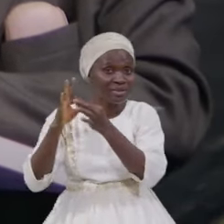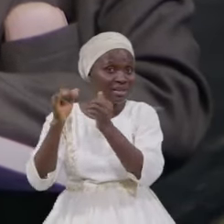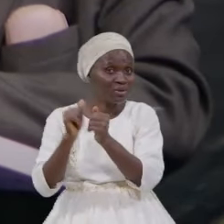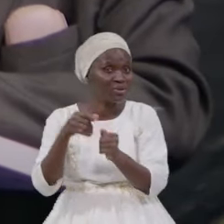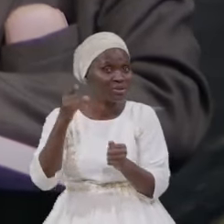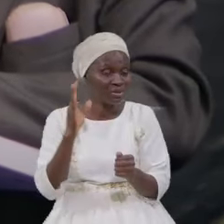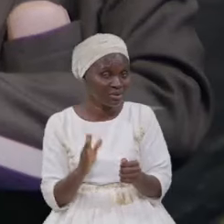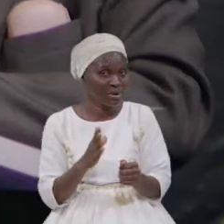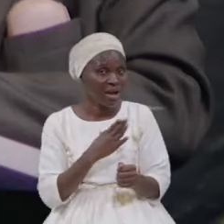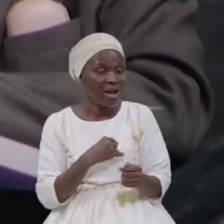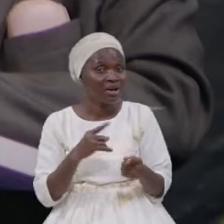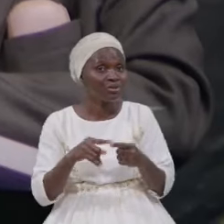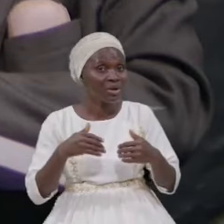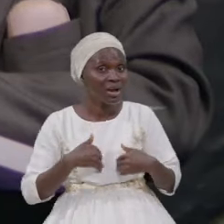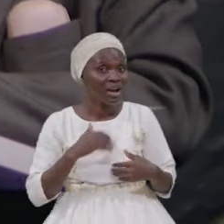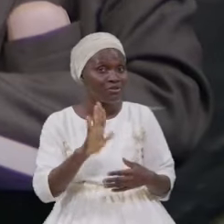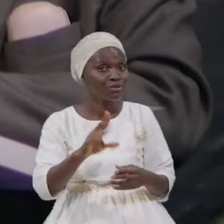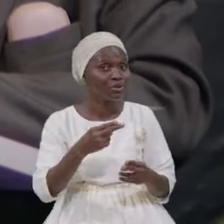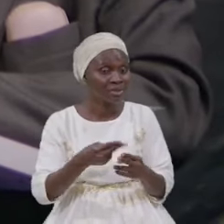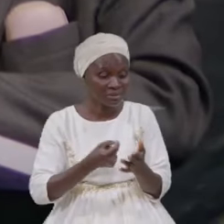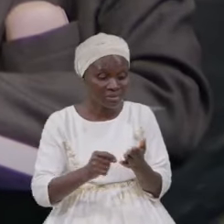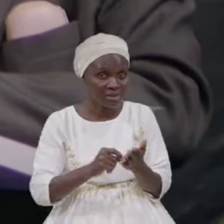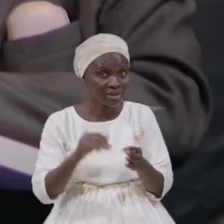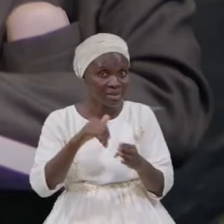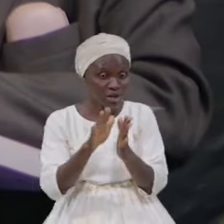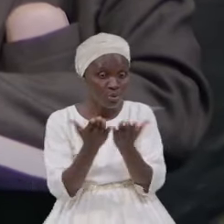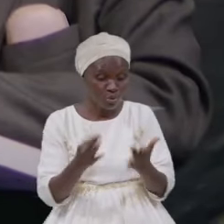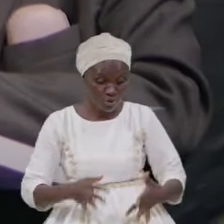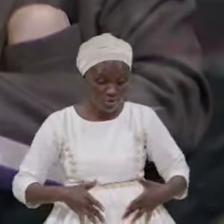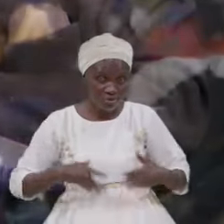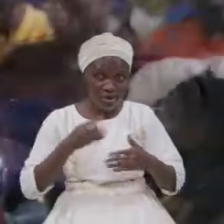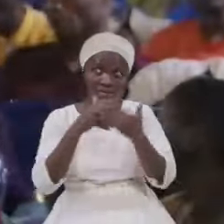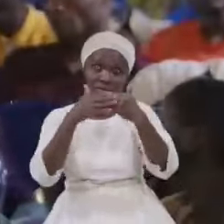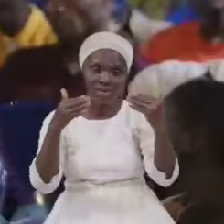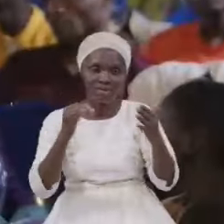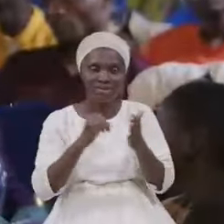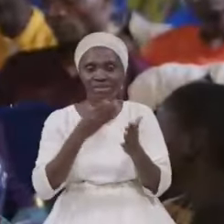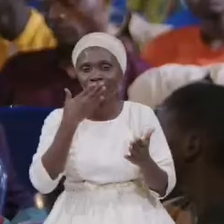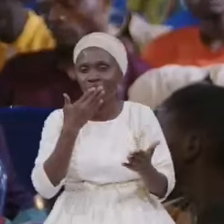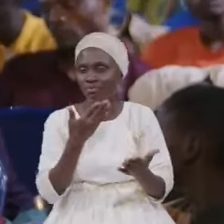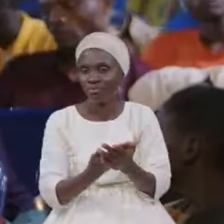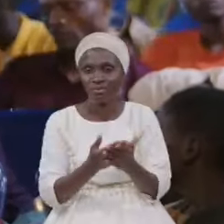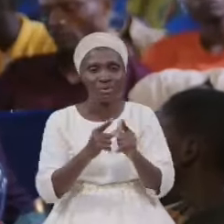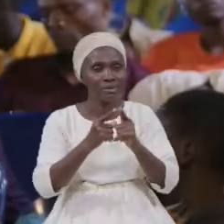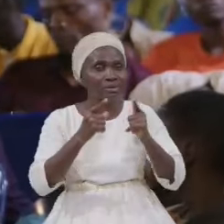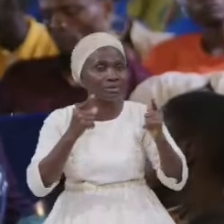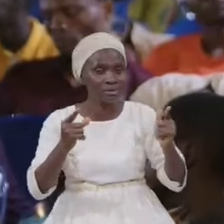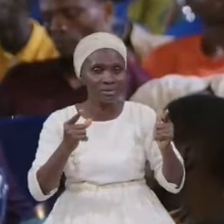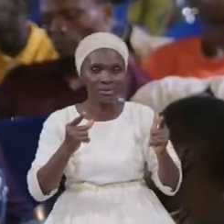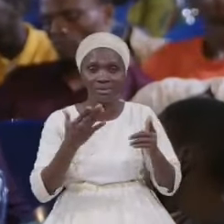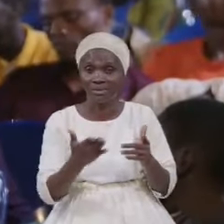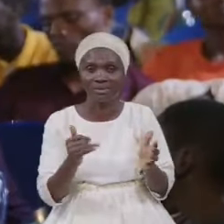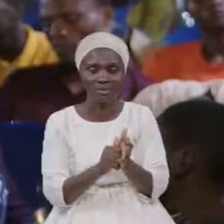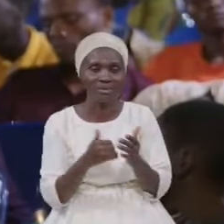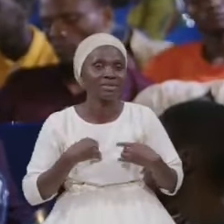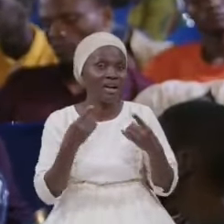book of life. This is a great thing that has happened tonight. Great, great, great